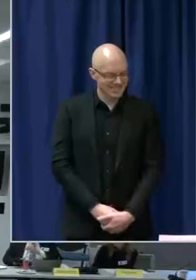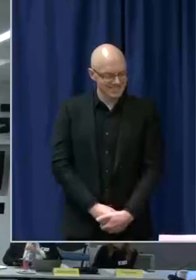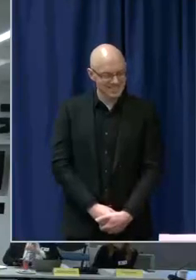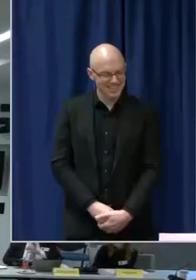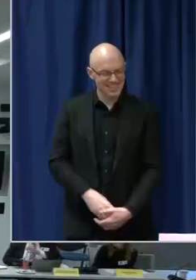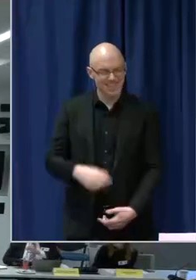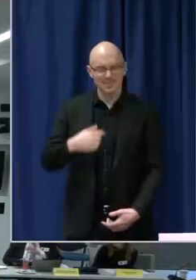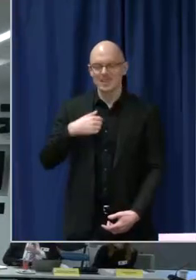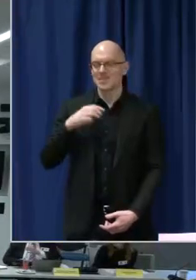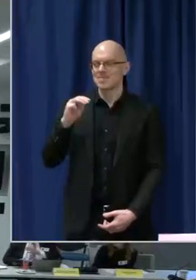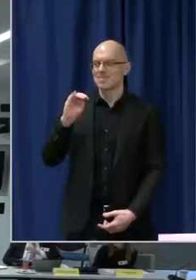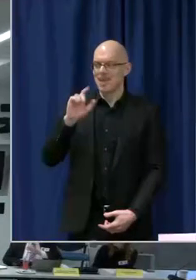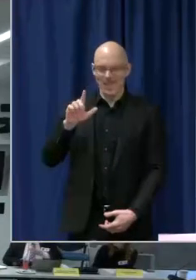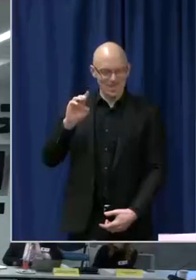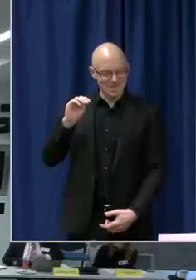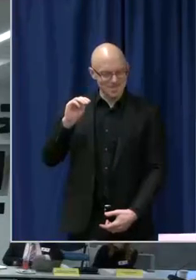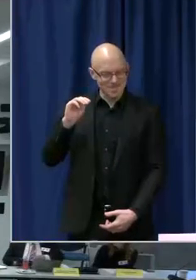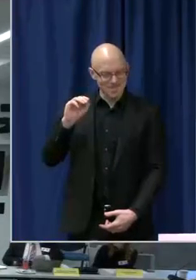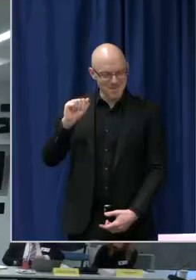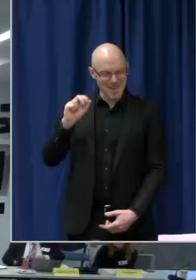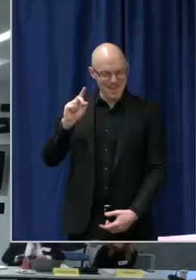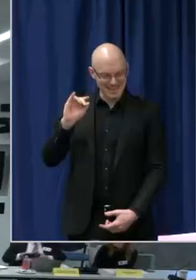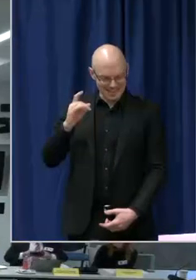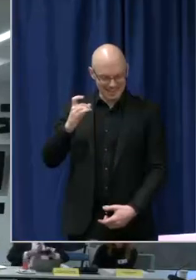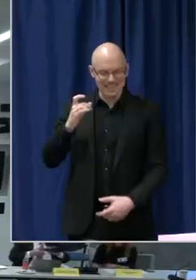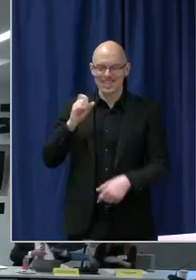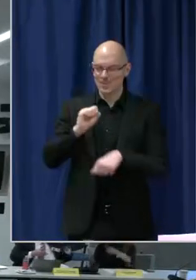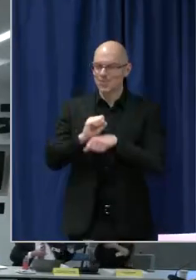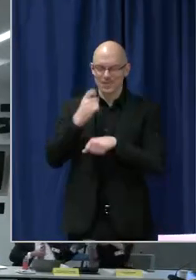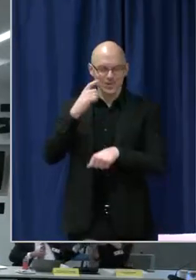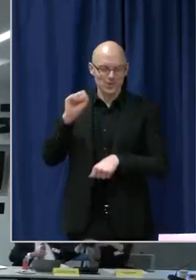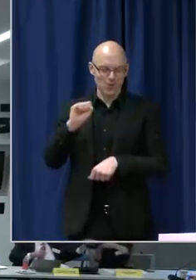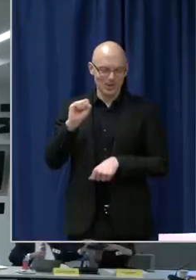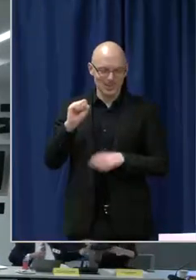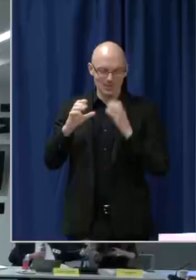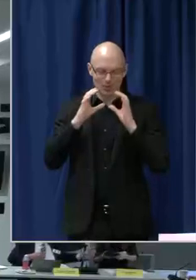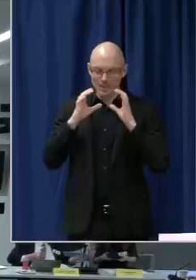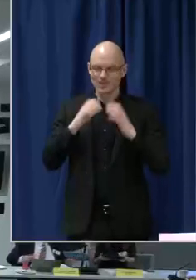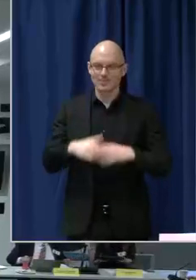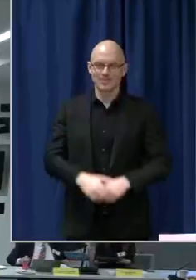I'm Michael Maddox with Sorensen Communications.